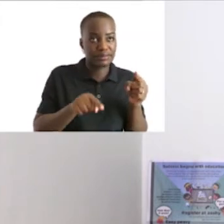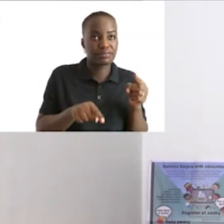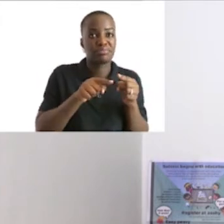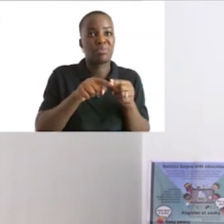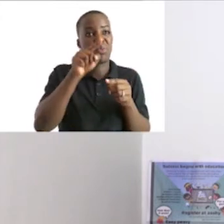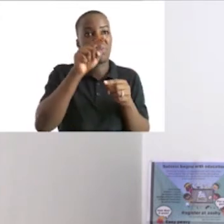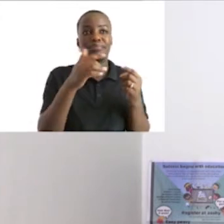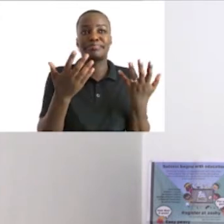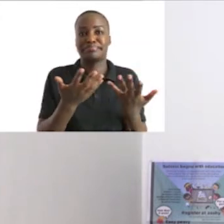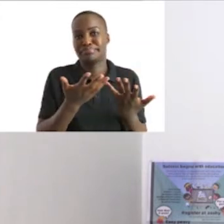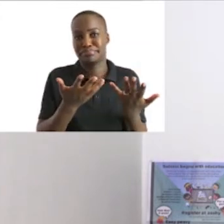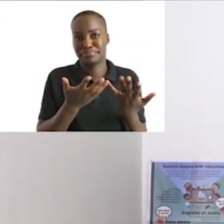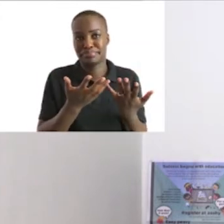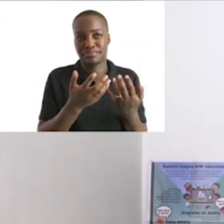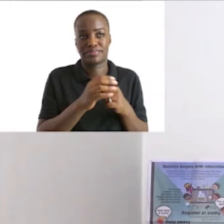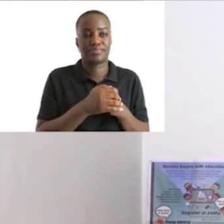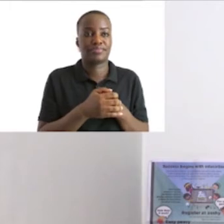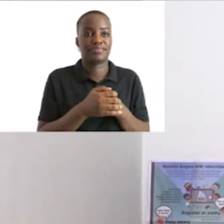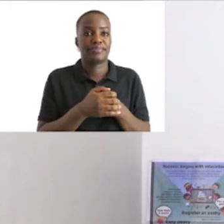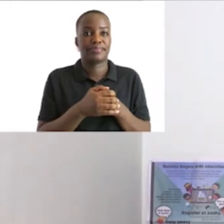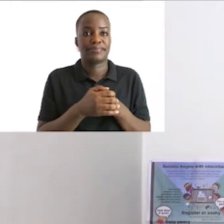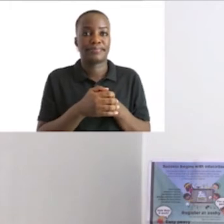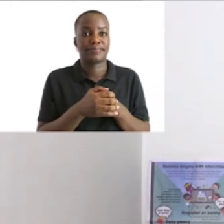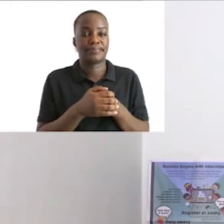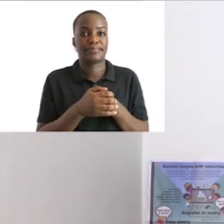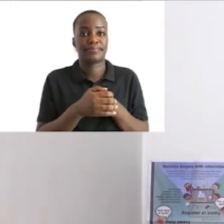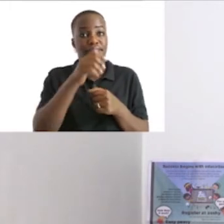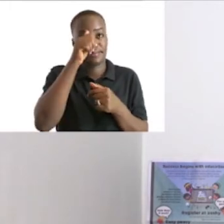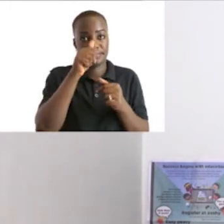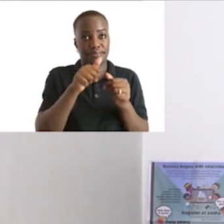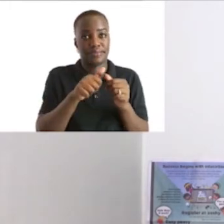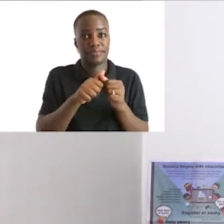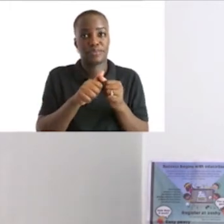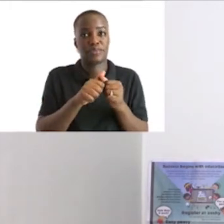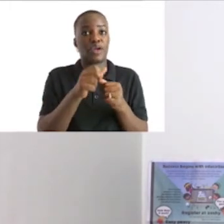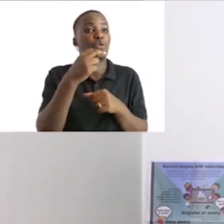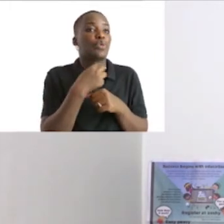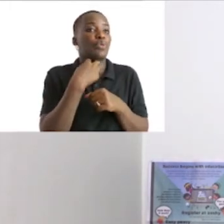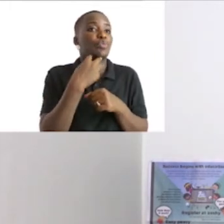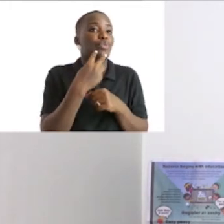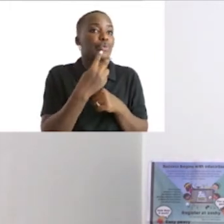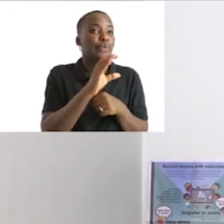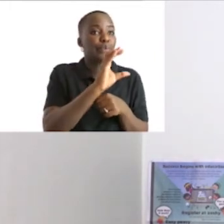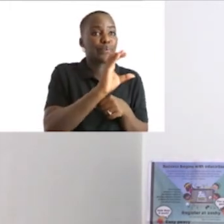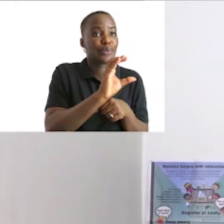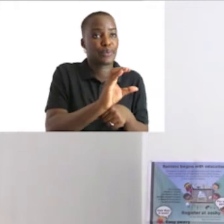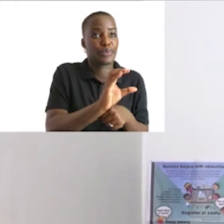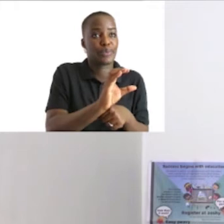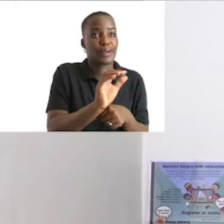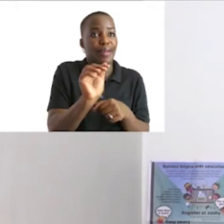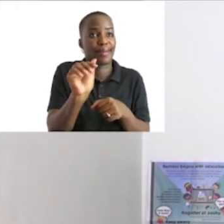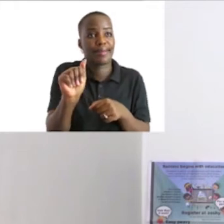see if we can find the word cat. Now remember, when we're sounding the word cat, it is k,